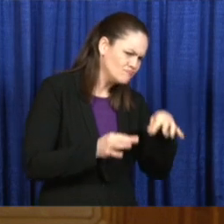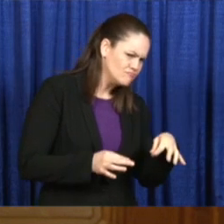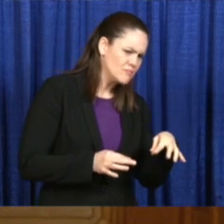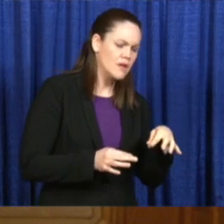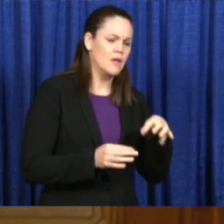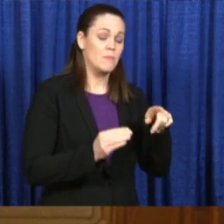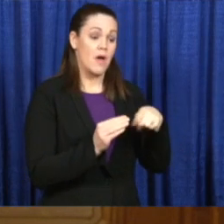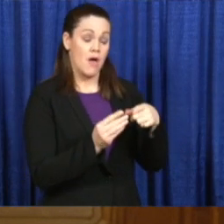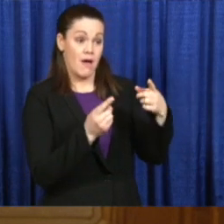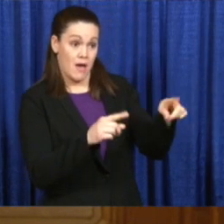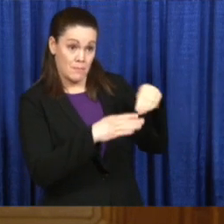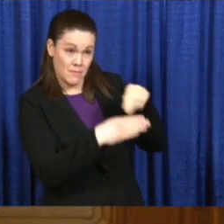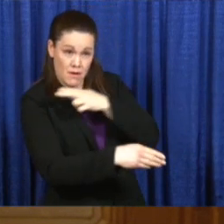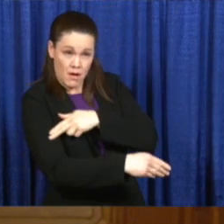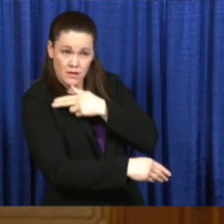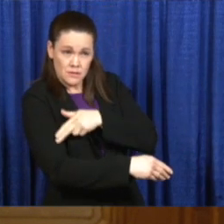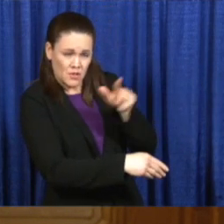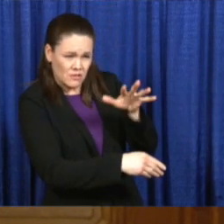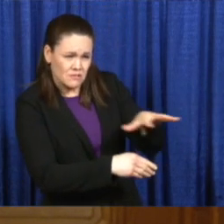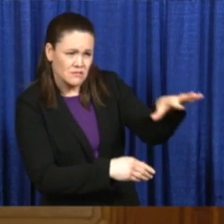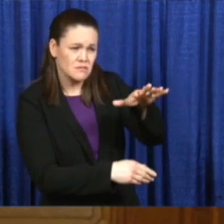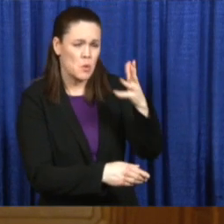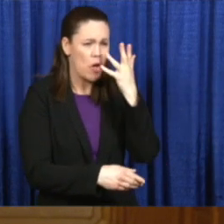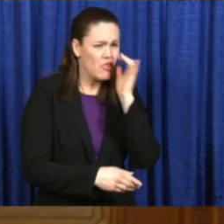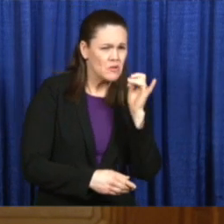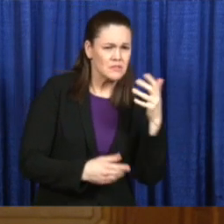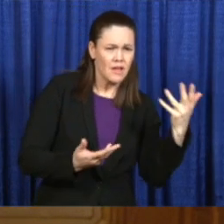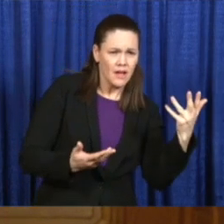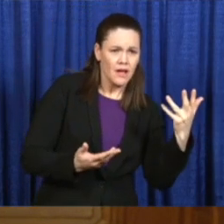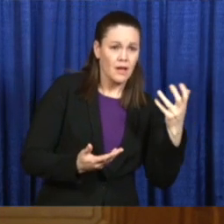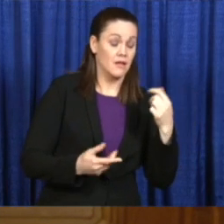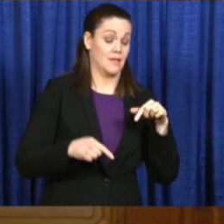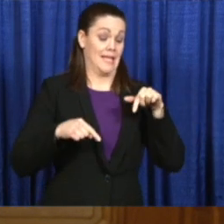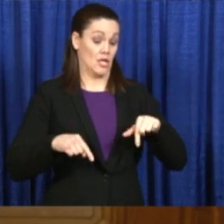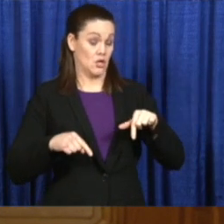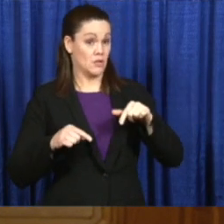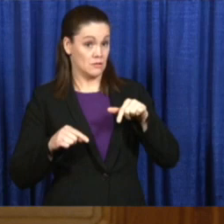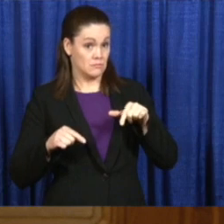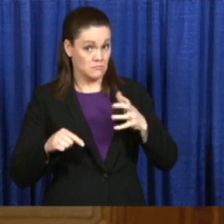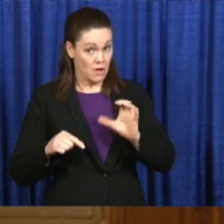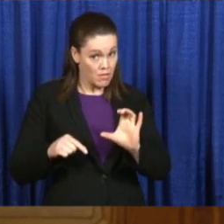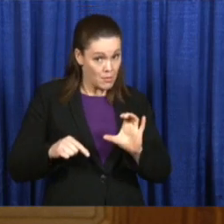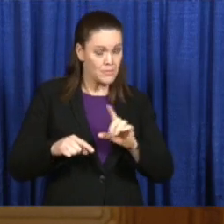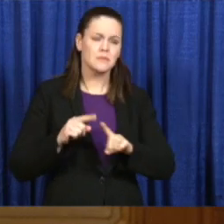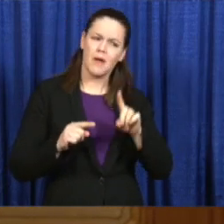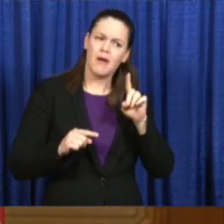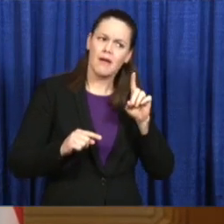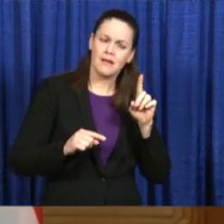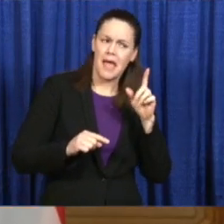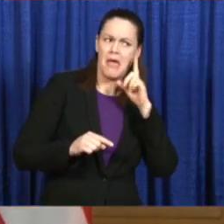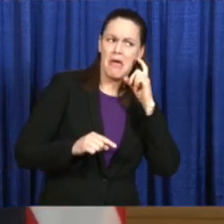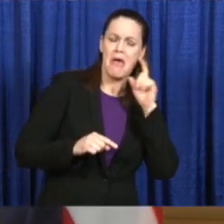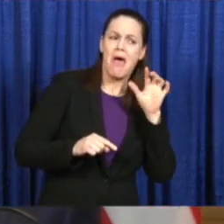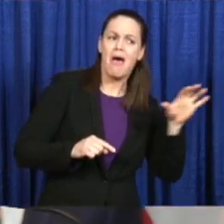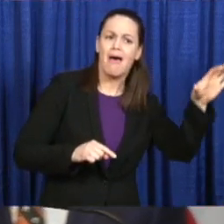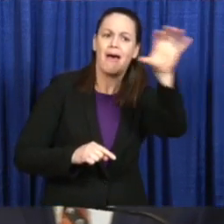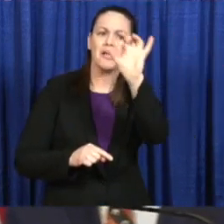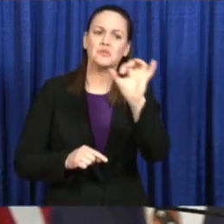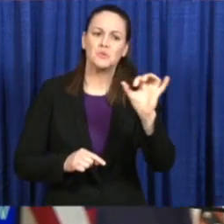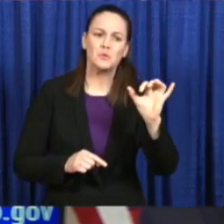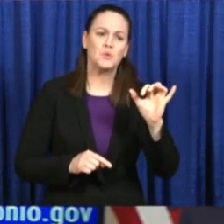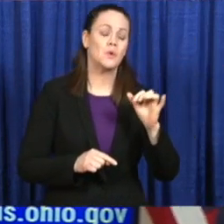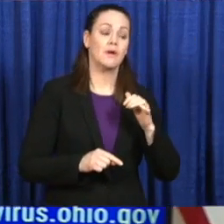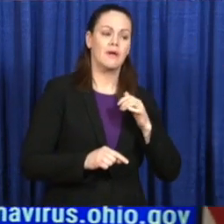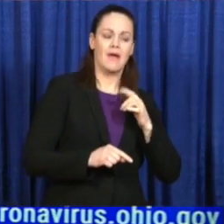happening in hospitals right now? Some of them in our part of the state, and I expect elsewhere, are actually putting some people on furlough.